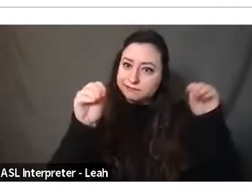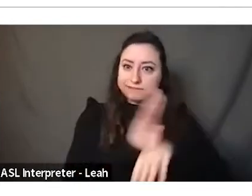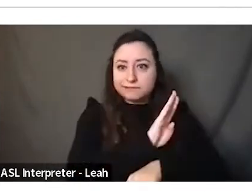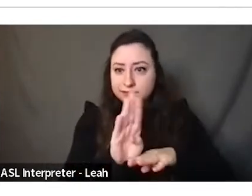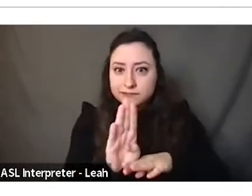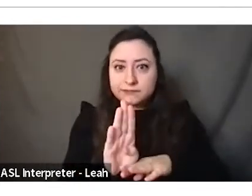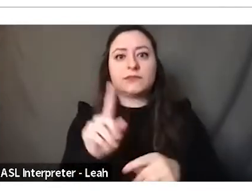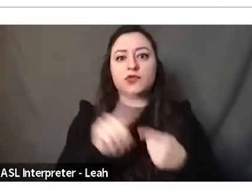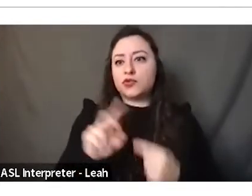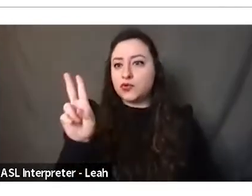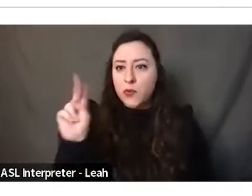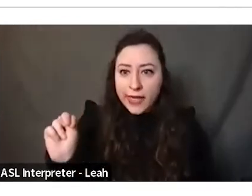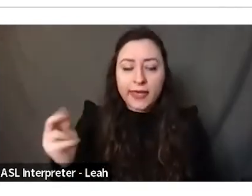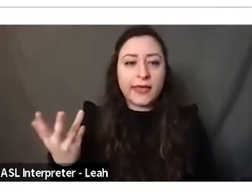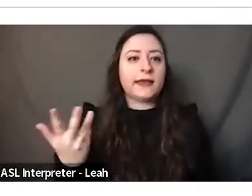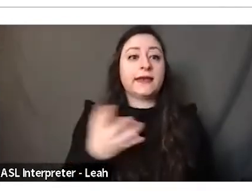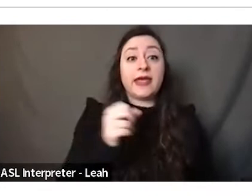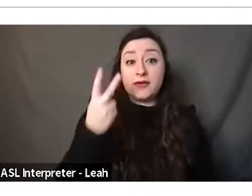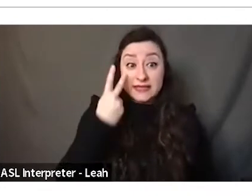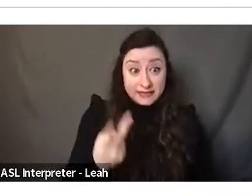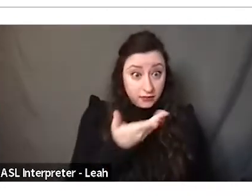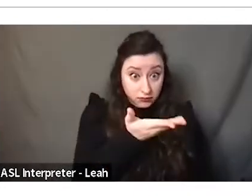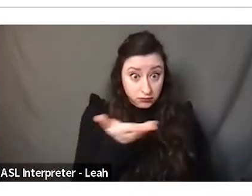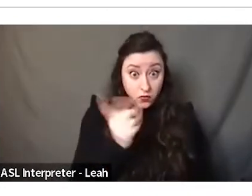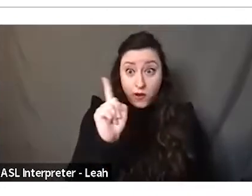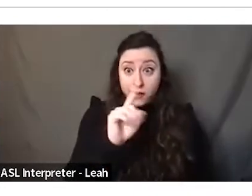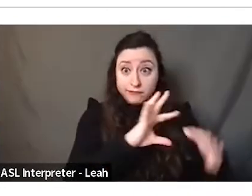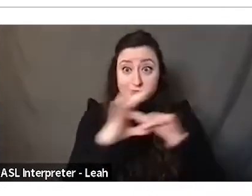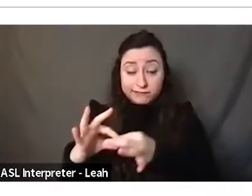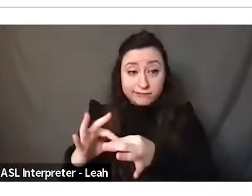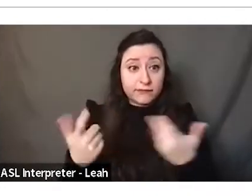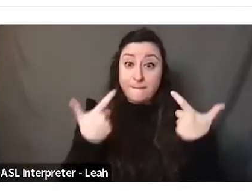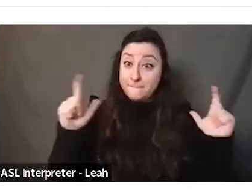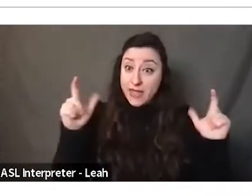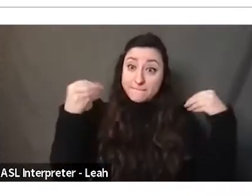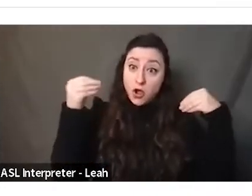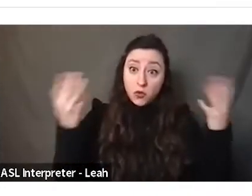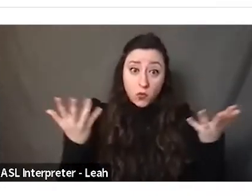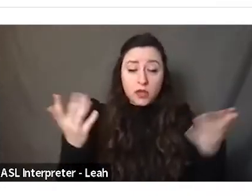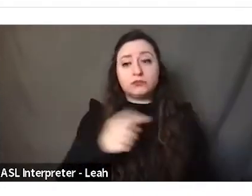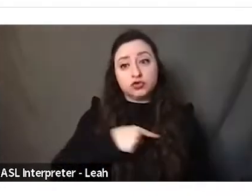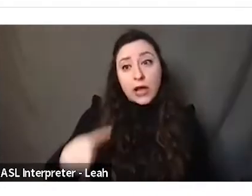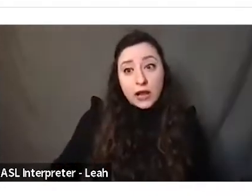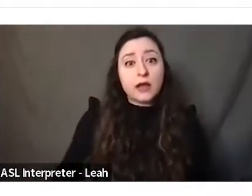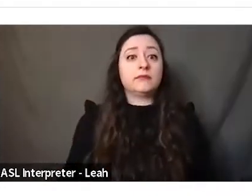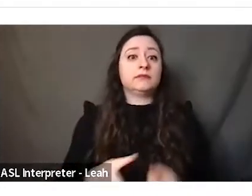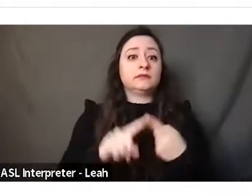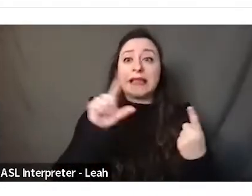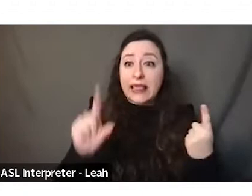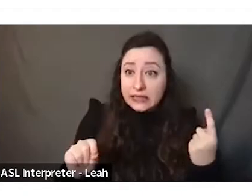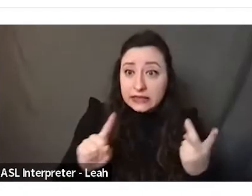through the United Nations. And you see where things go. And the first thing you see is, well, the biggest market's China, and then Italy and